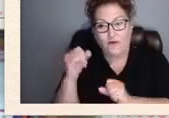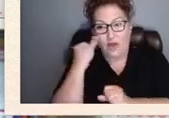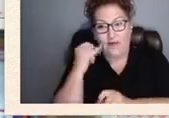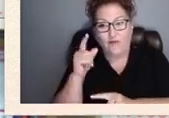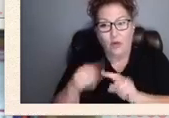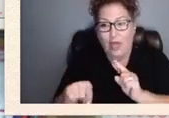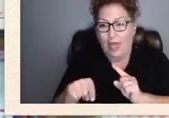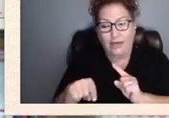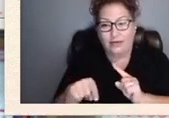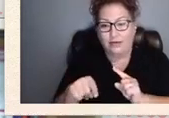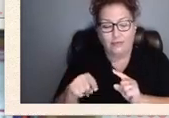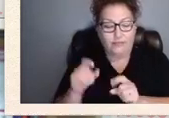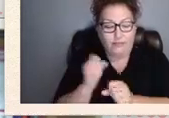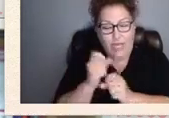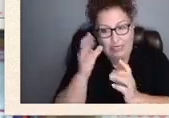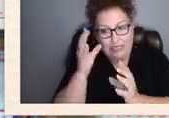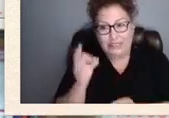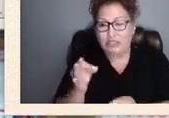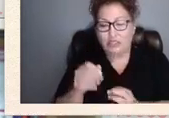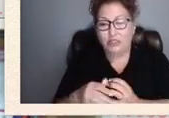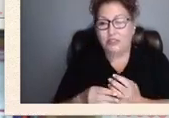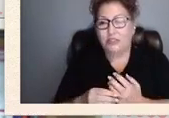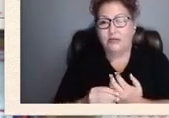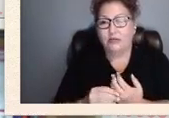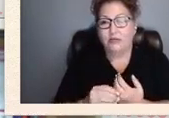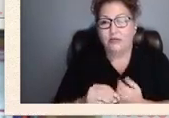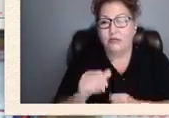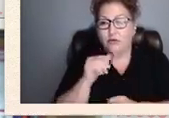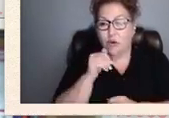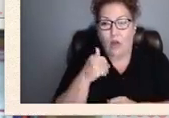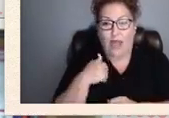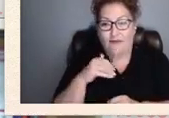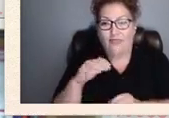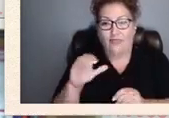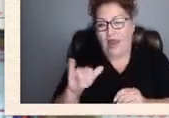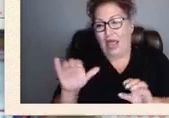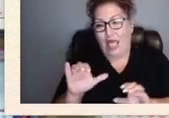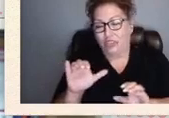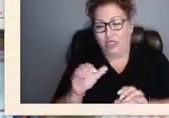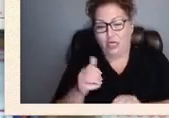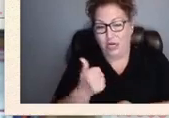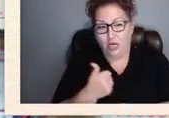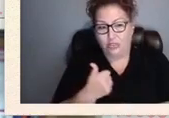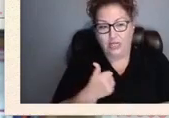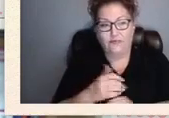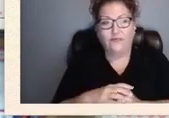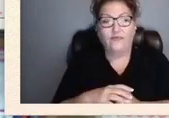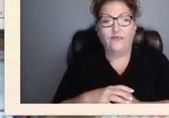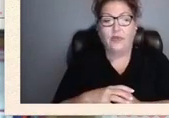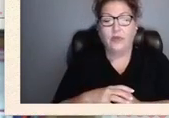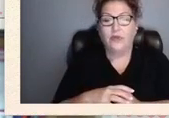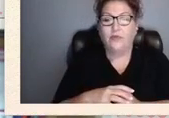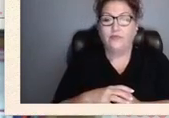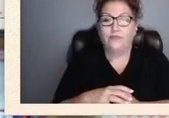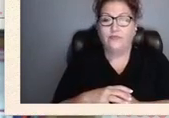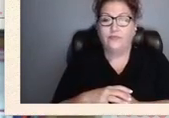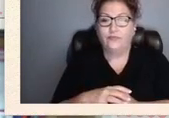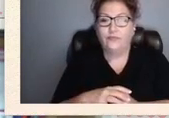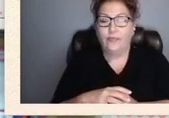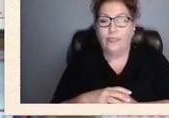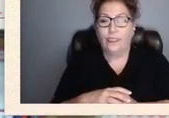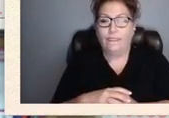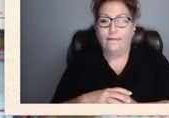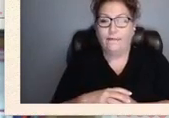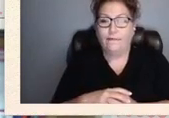longer have that action under that power of attorney yourself. And if you become incapacitated, that person, if deemed